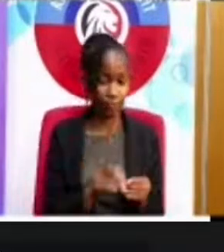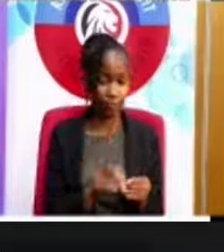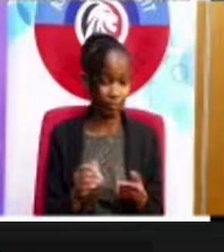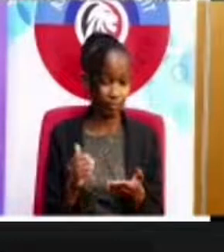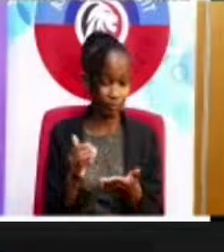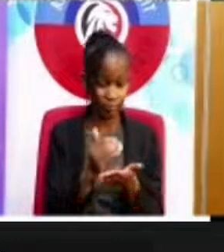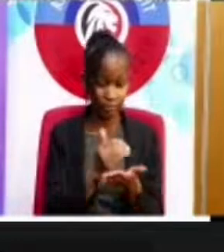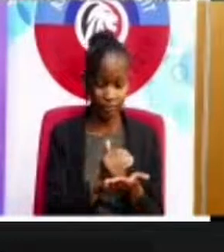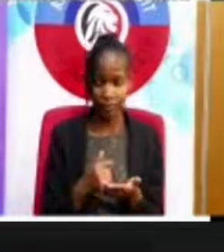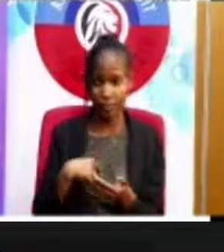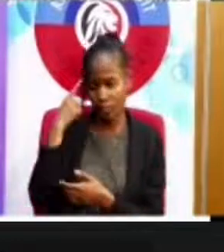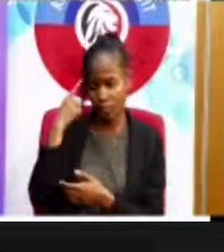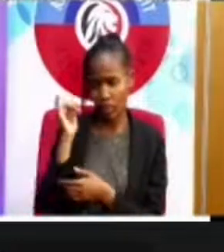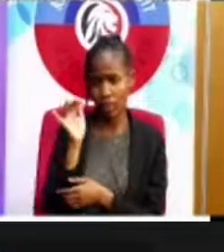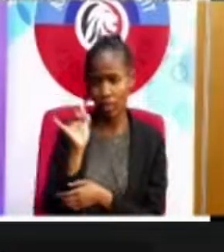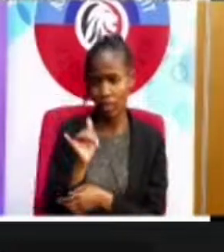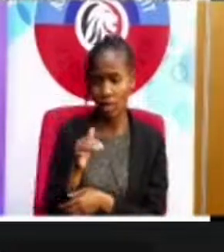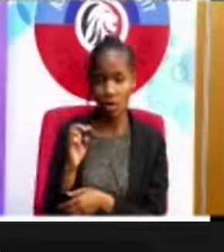will